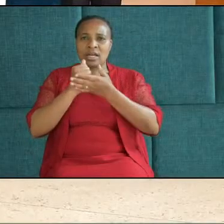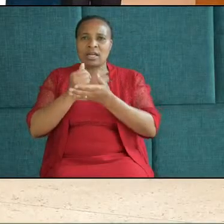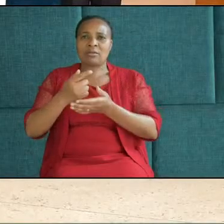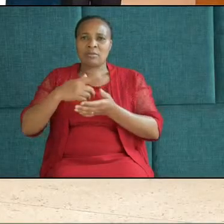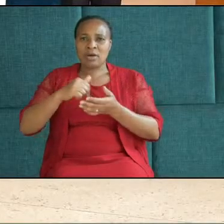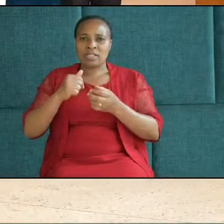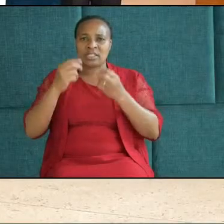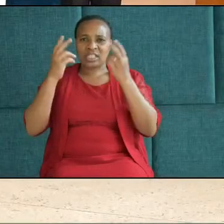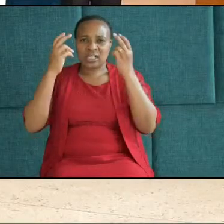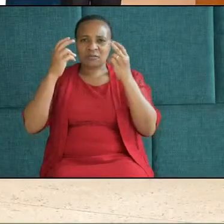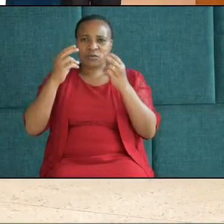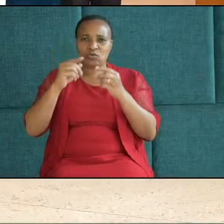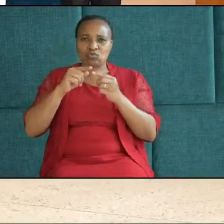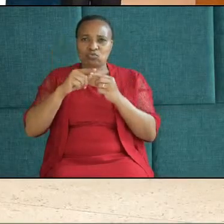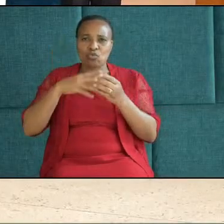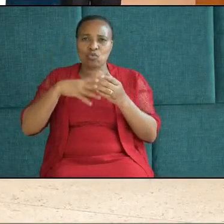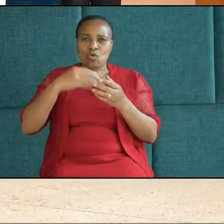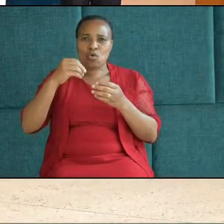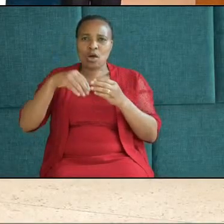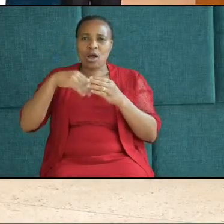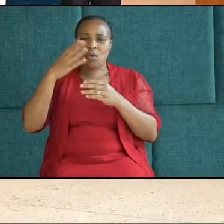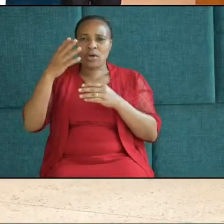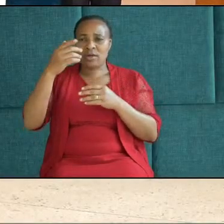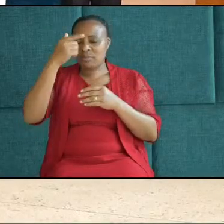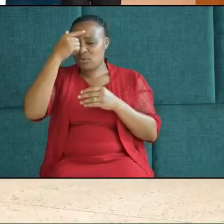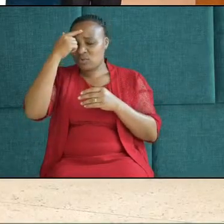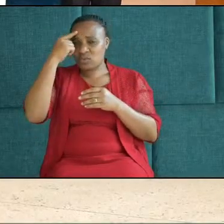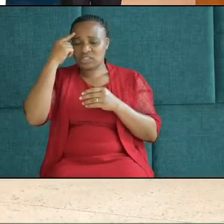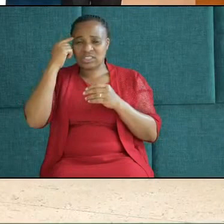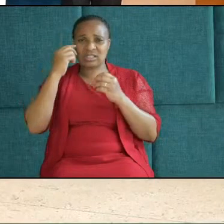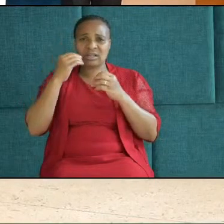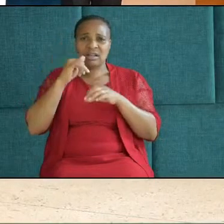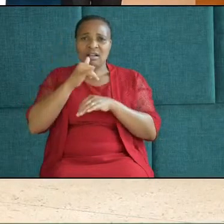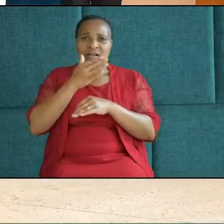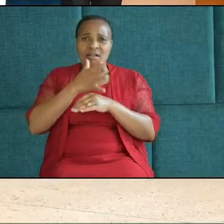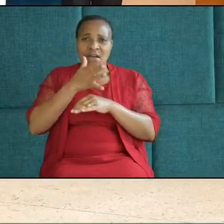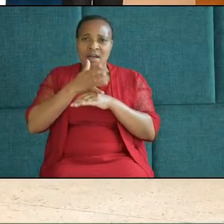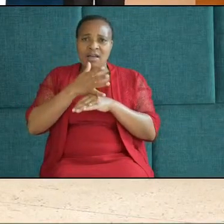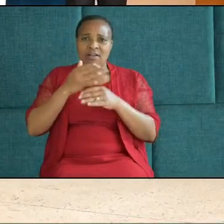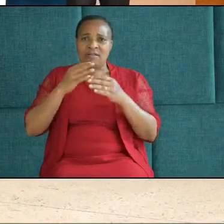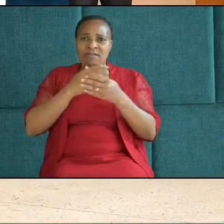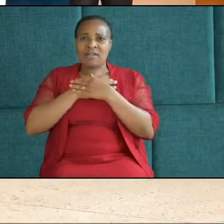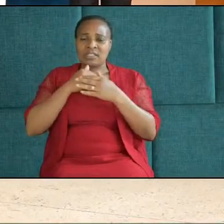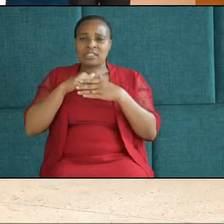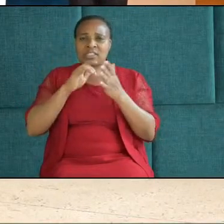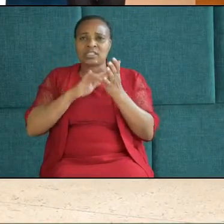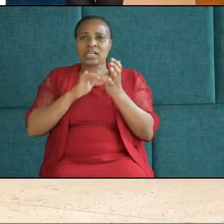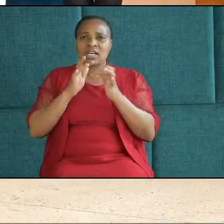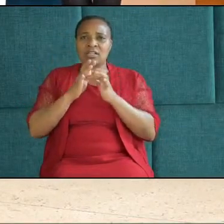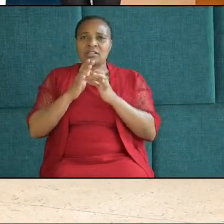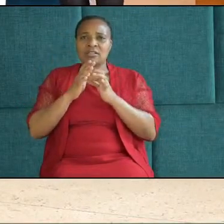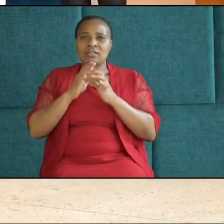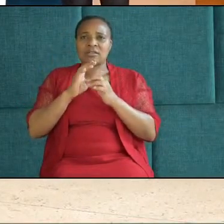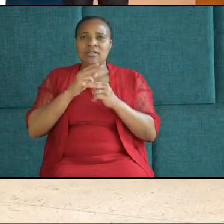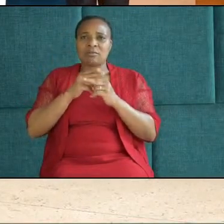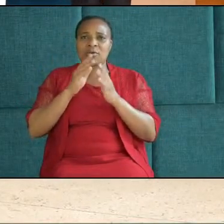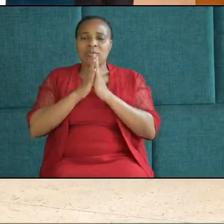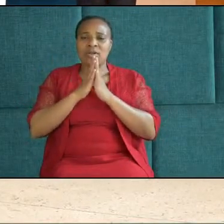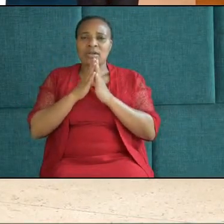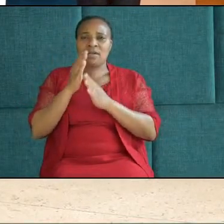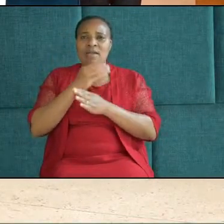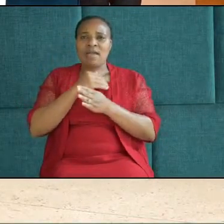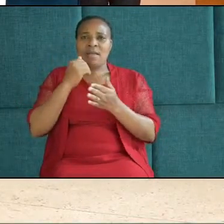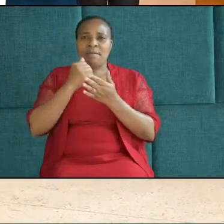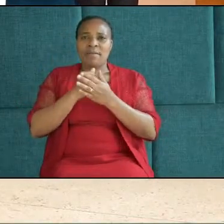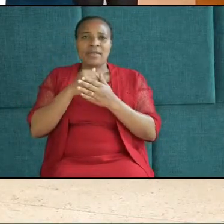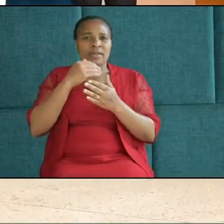away, because I really miss my friends in church. In Jesus' name I pray. Amen. Thank